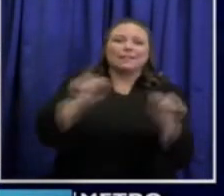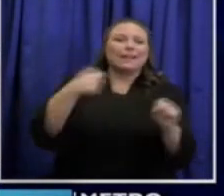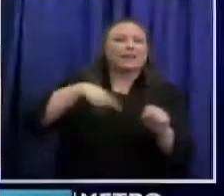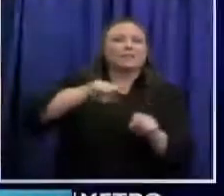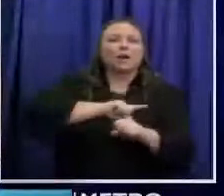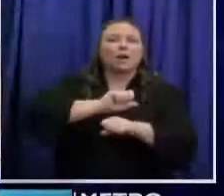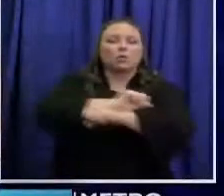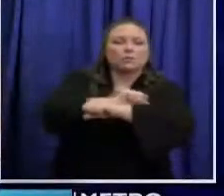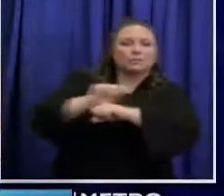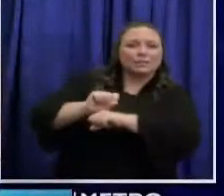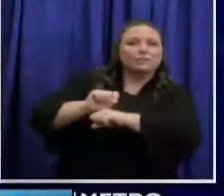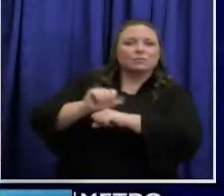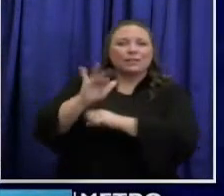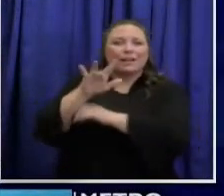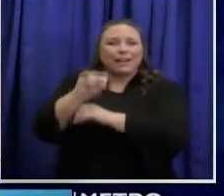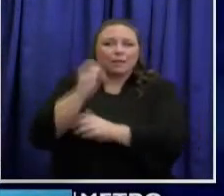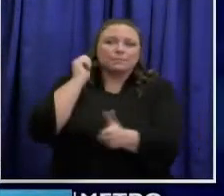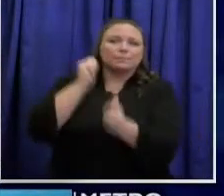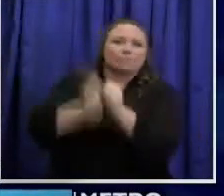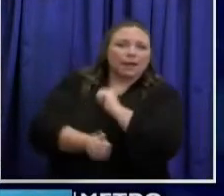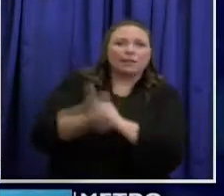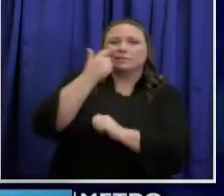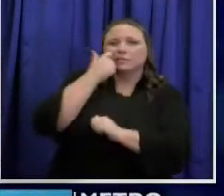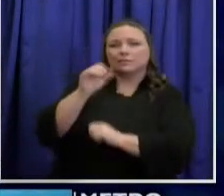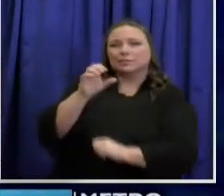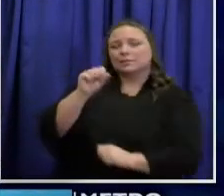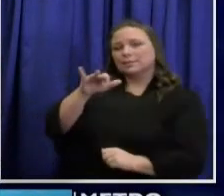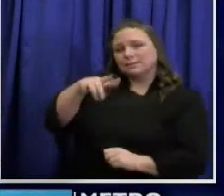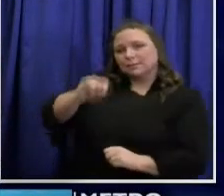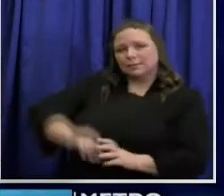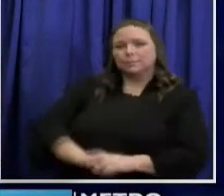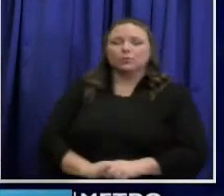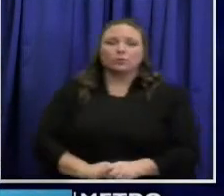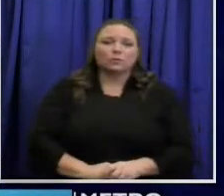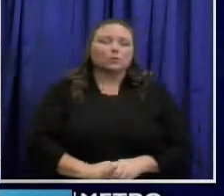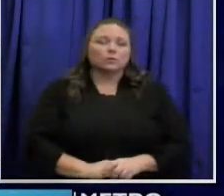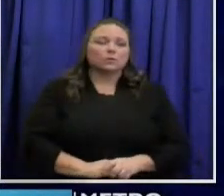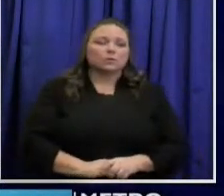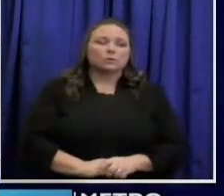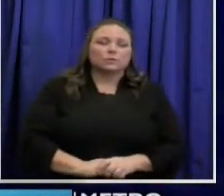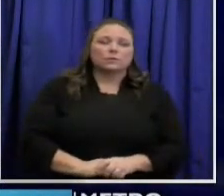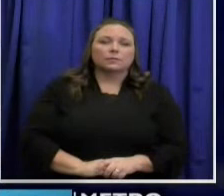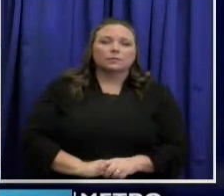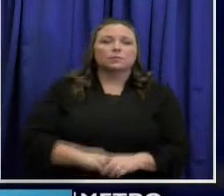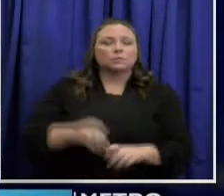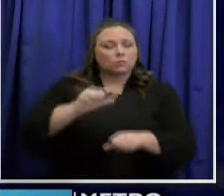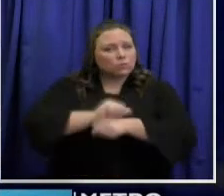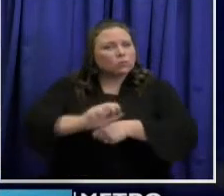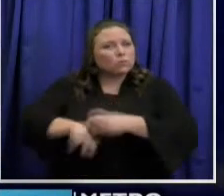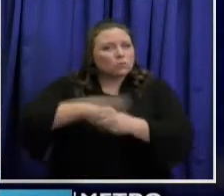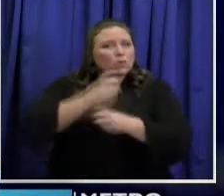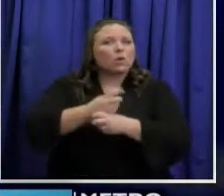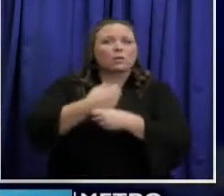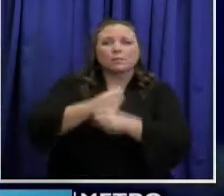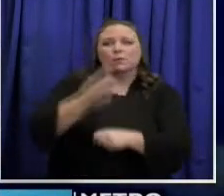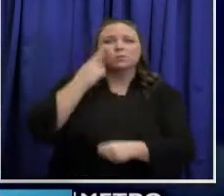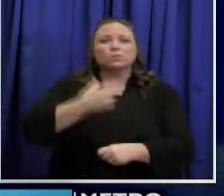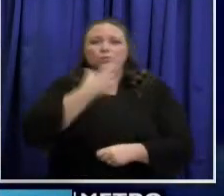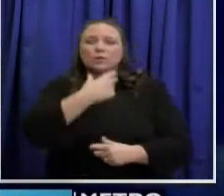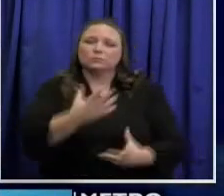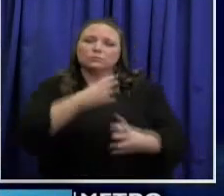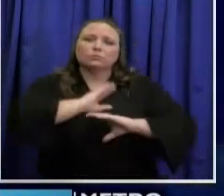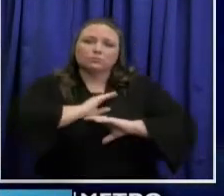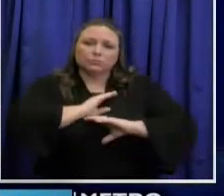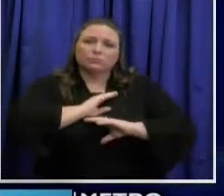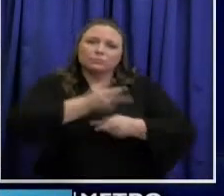was covered in the House passed bill in September. We've worked hard to make sure that our restaurants are covered,